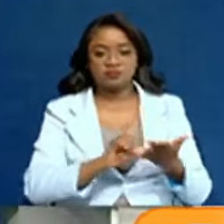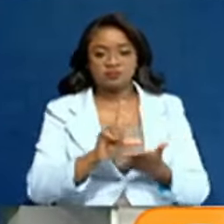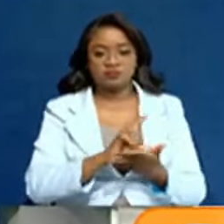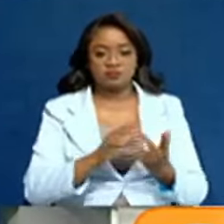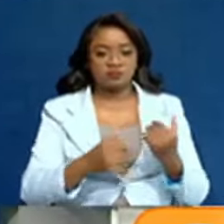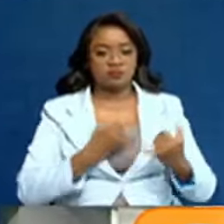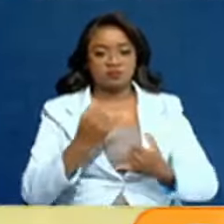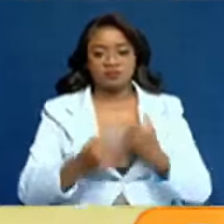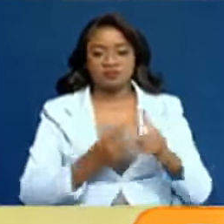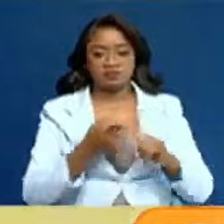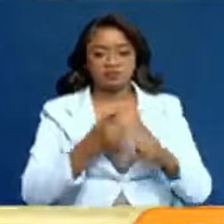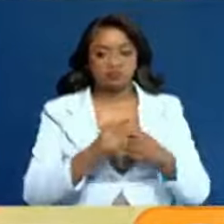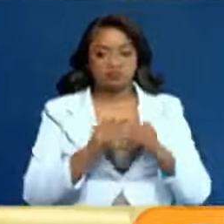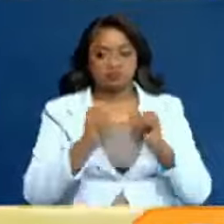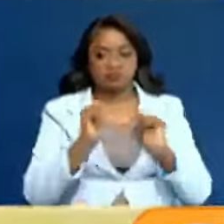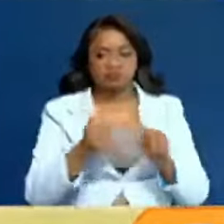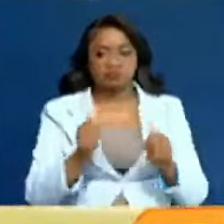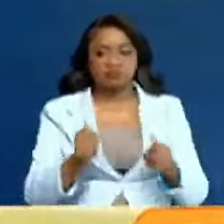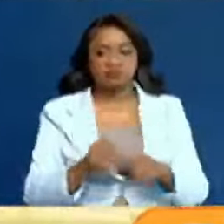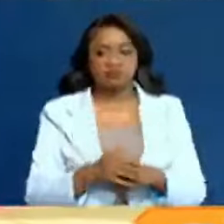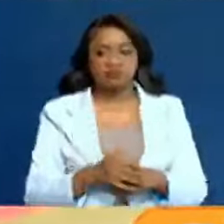reports.